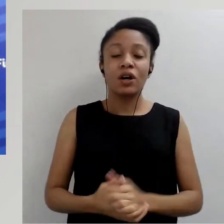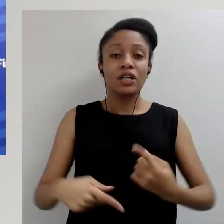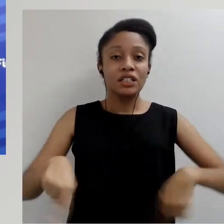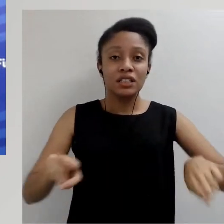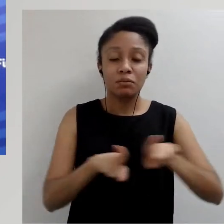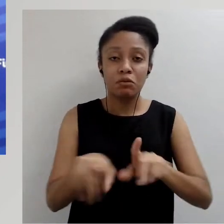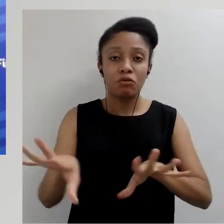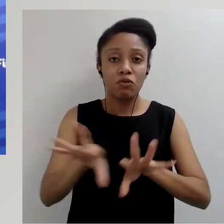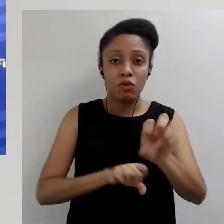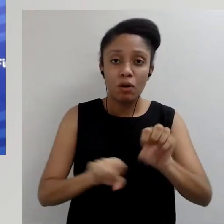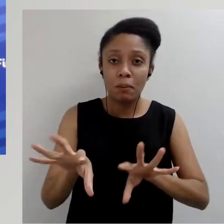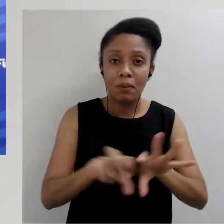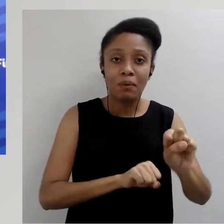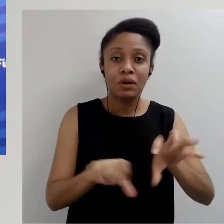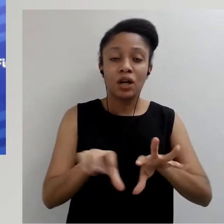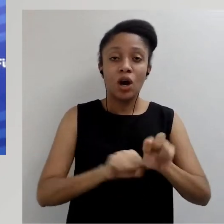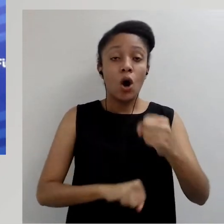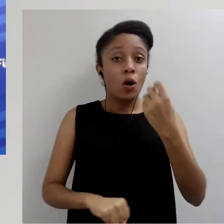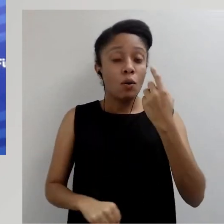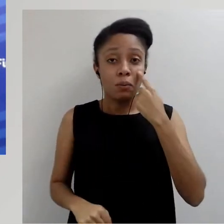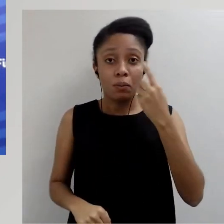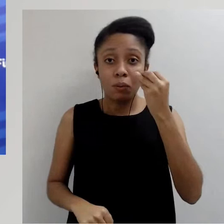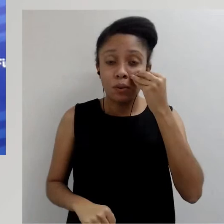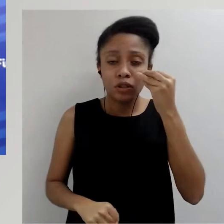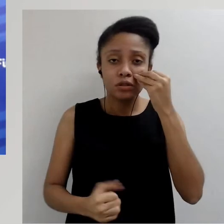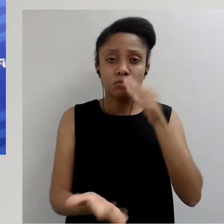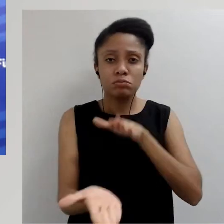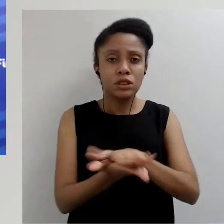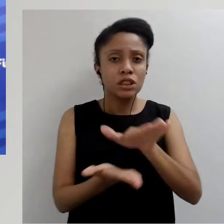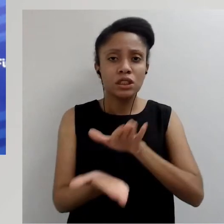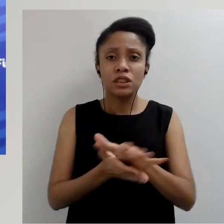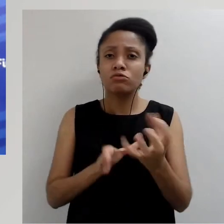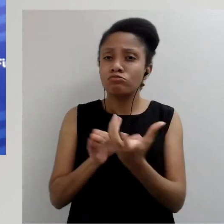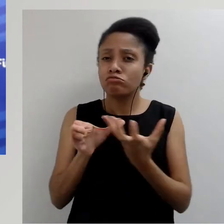important informations showing us the digital printing.